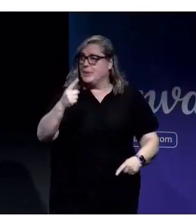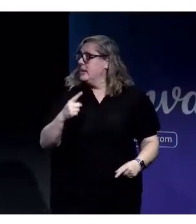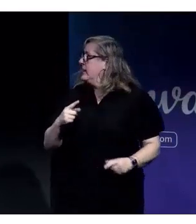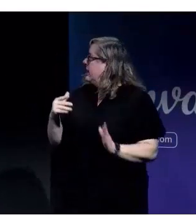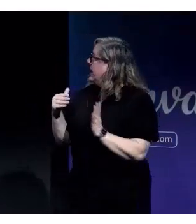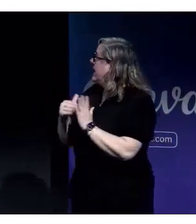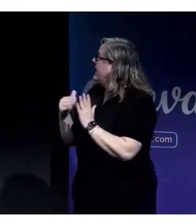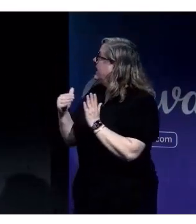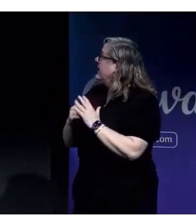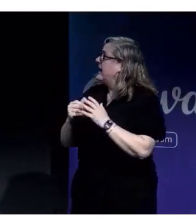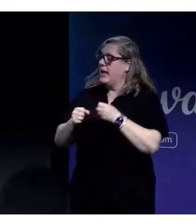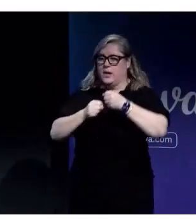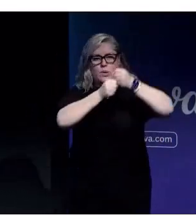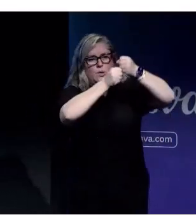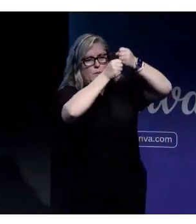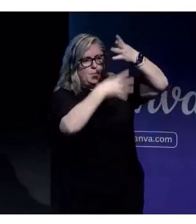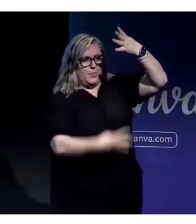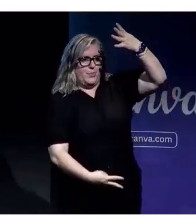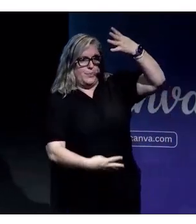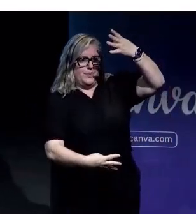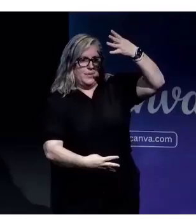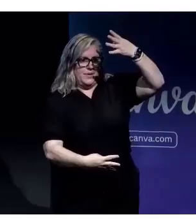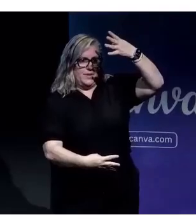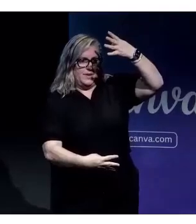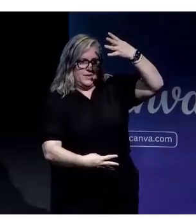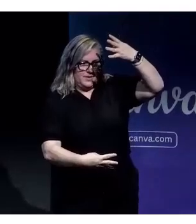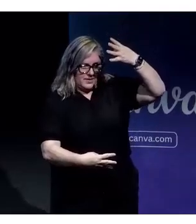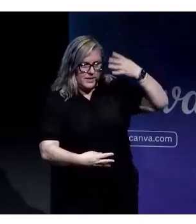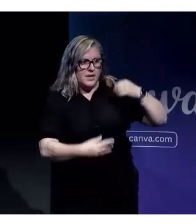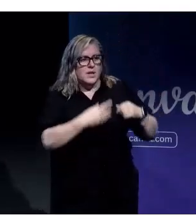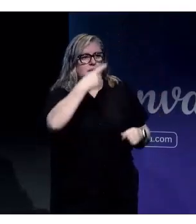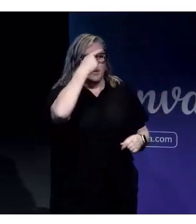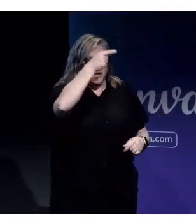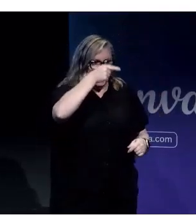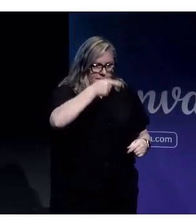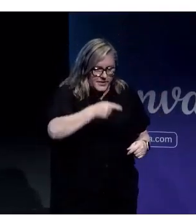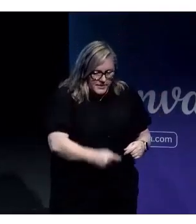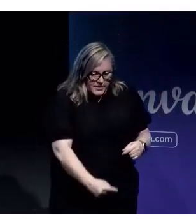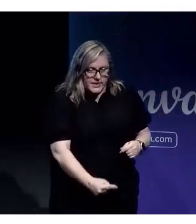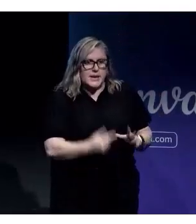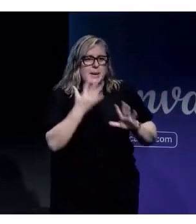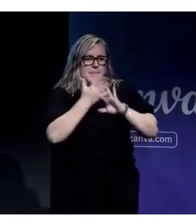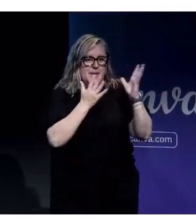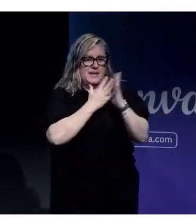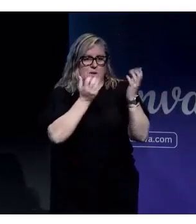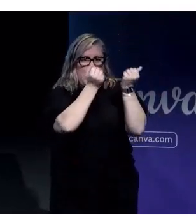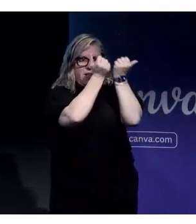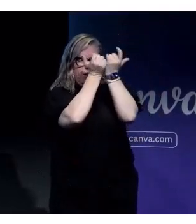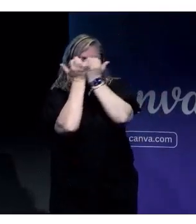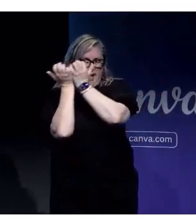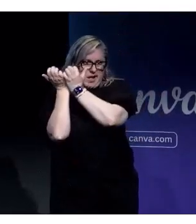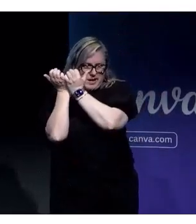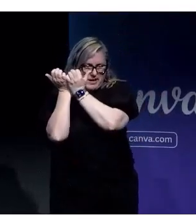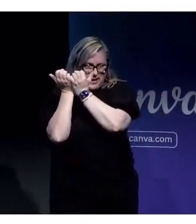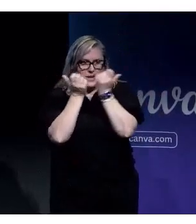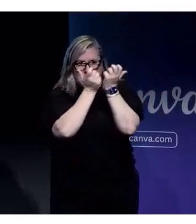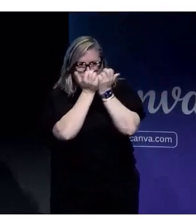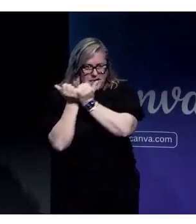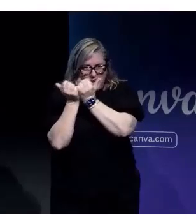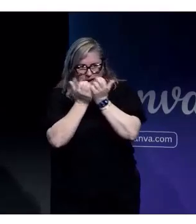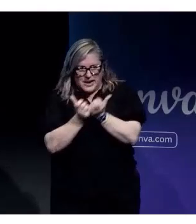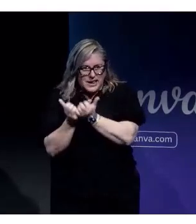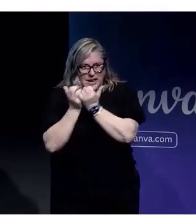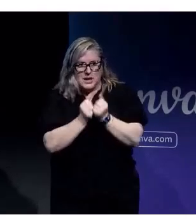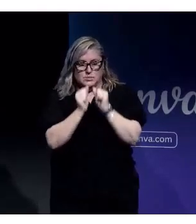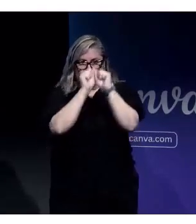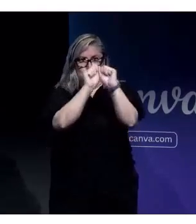just presented as a straight list. One after the other, room to grow, text can wrap, text gets